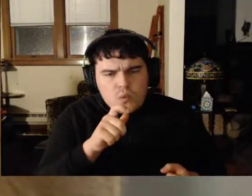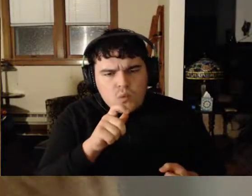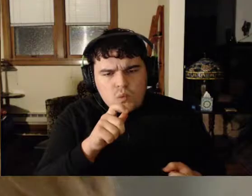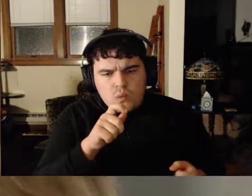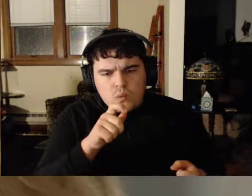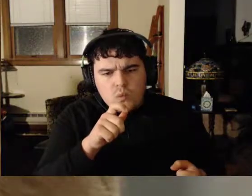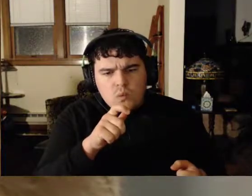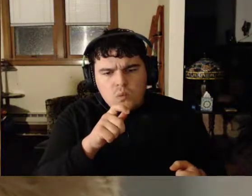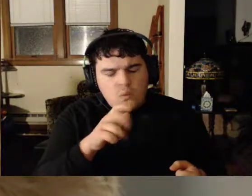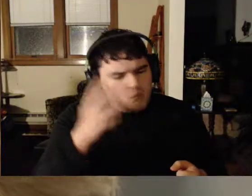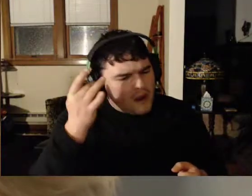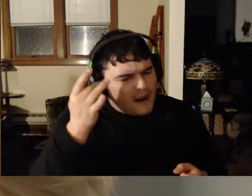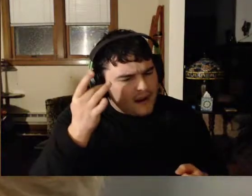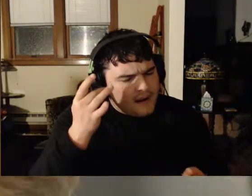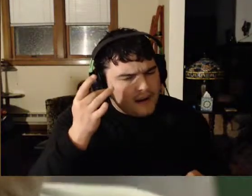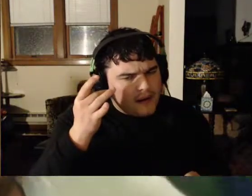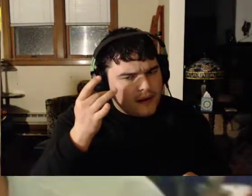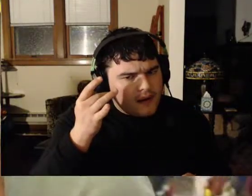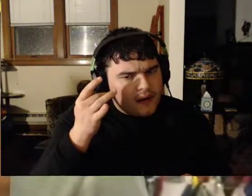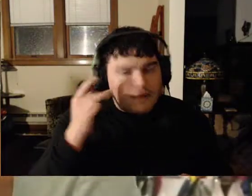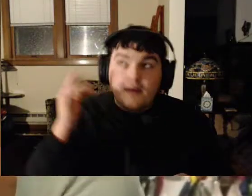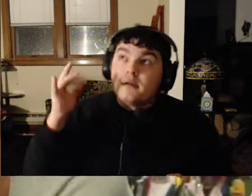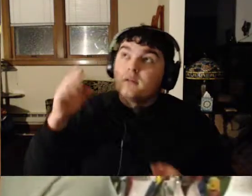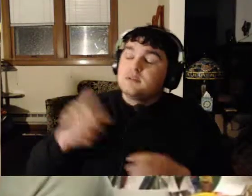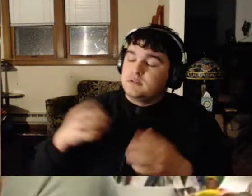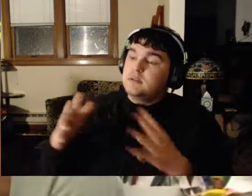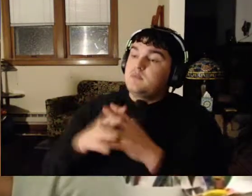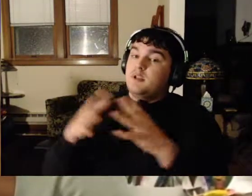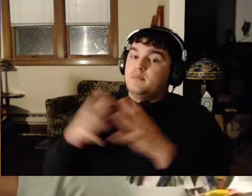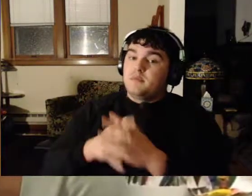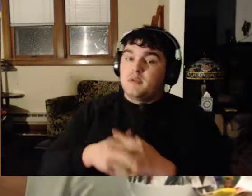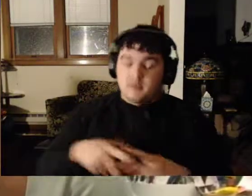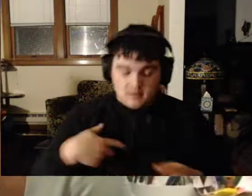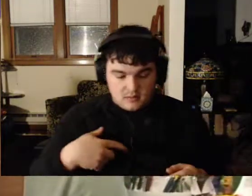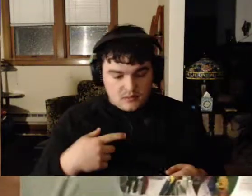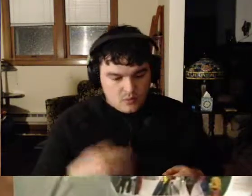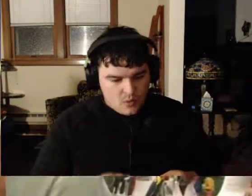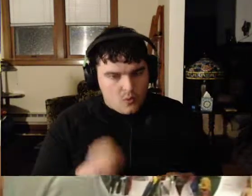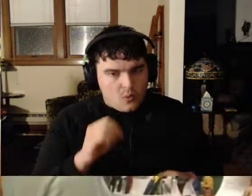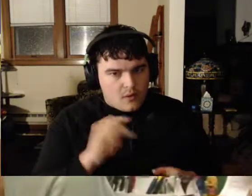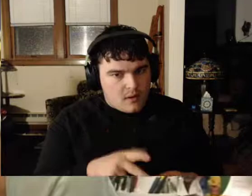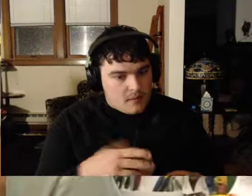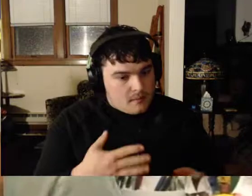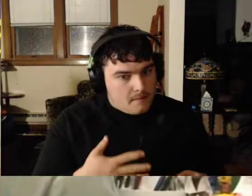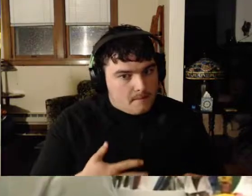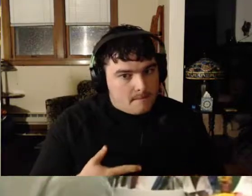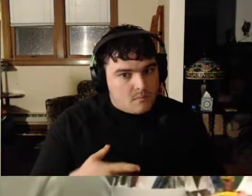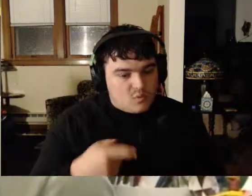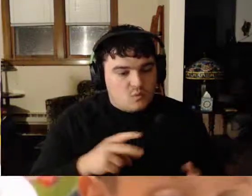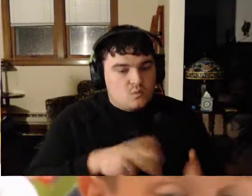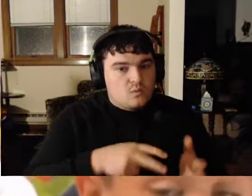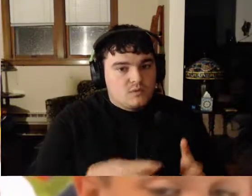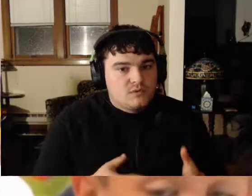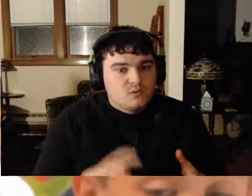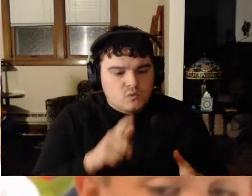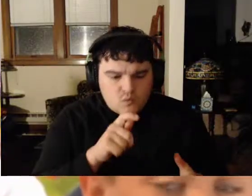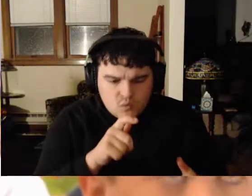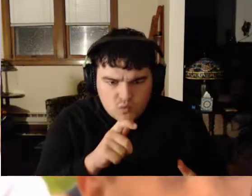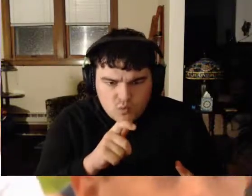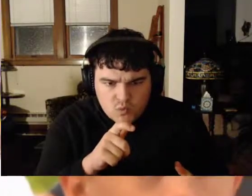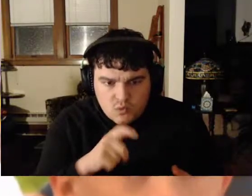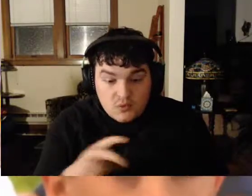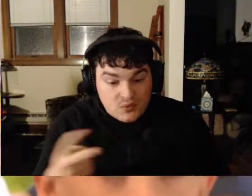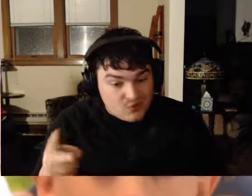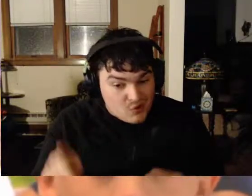Why? Can they play football? Okay, so who are you writing it? My audience will be for just those two people that